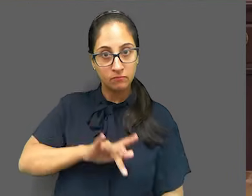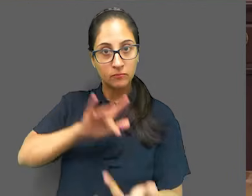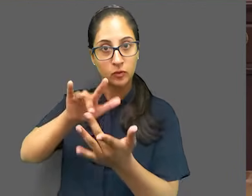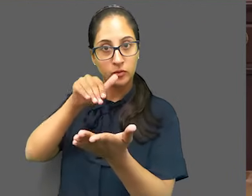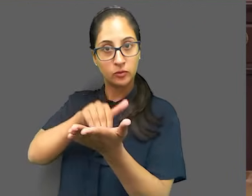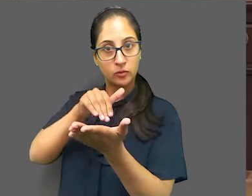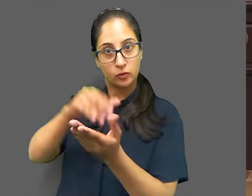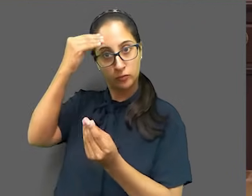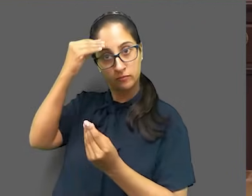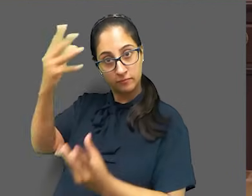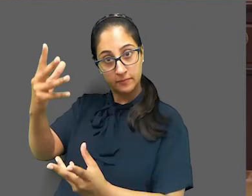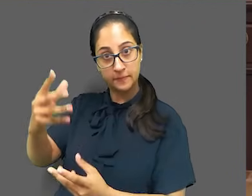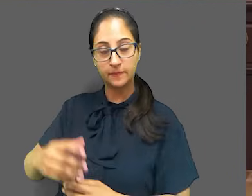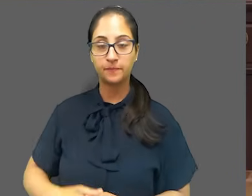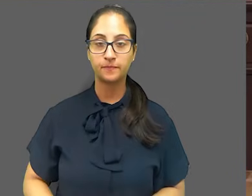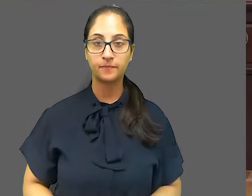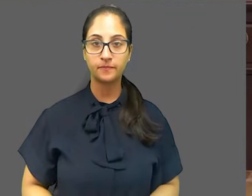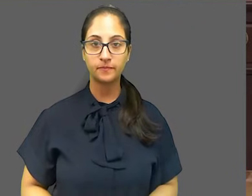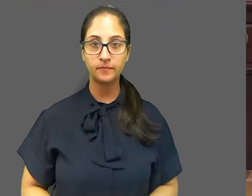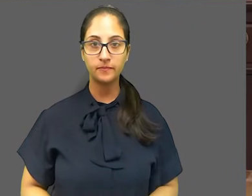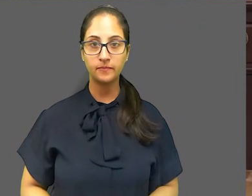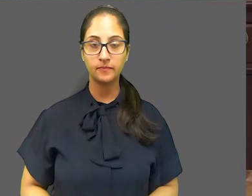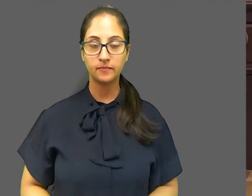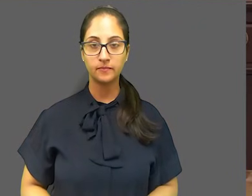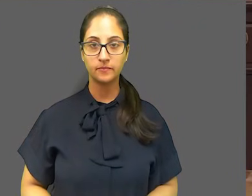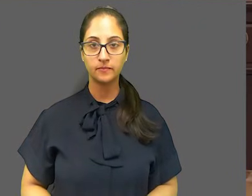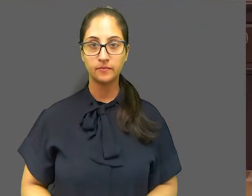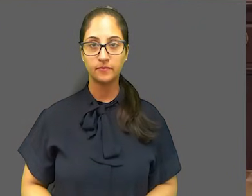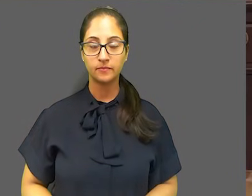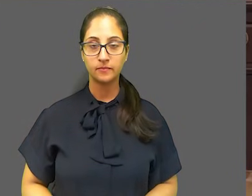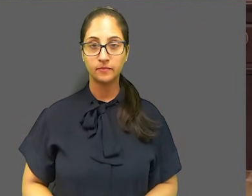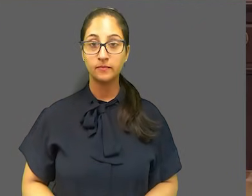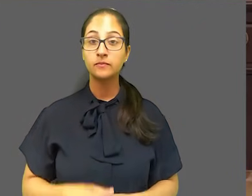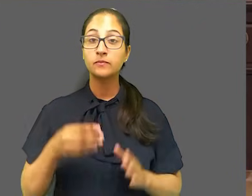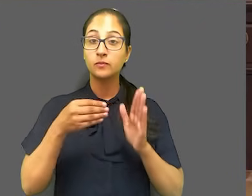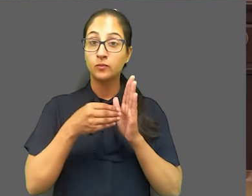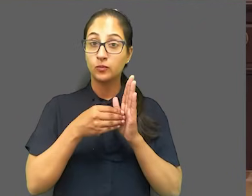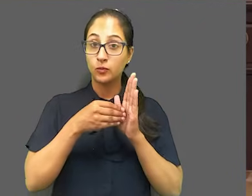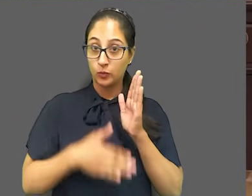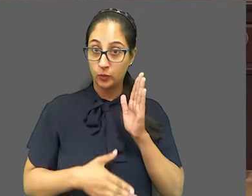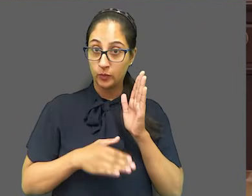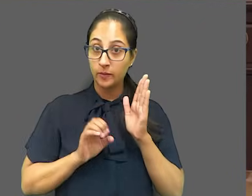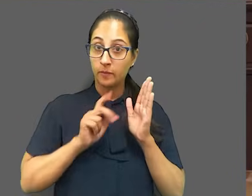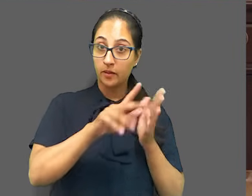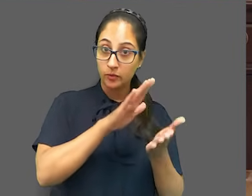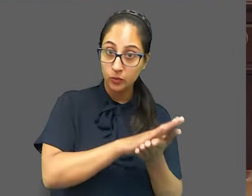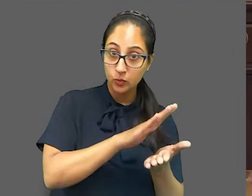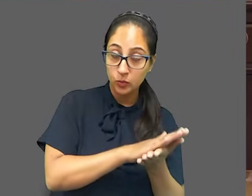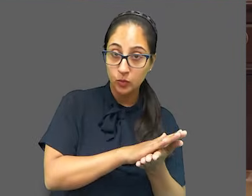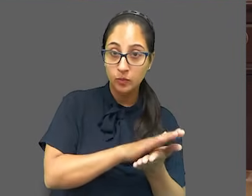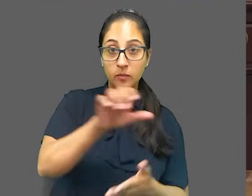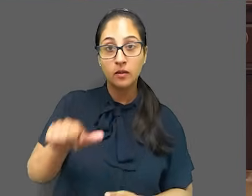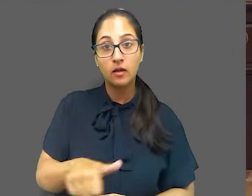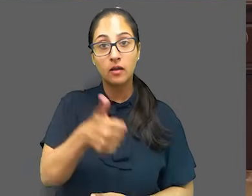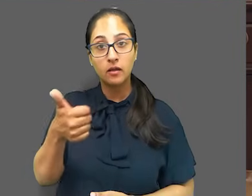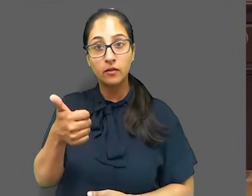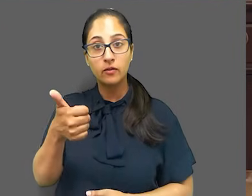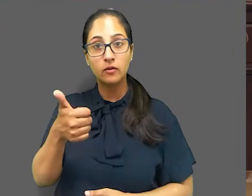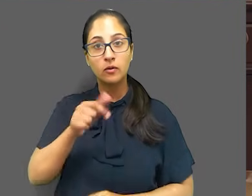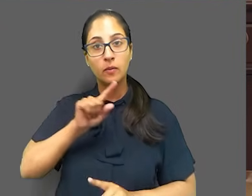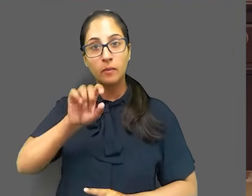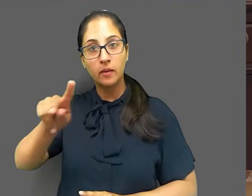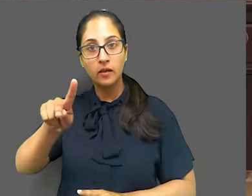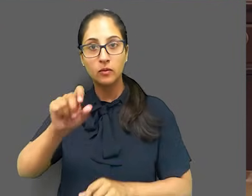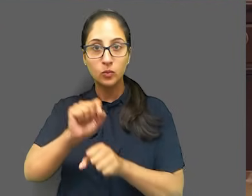stay home until you are feeling better. Many students have returned to school, and some of us are back at